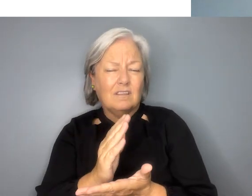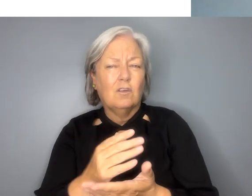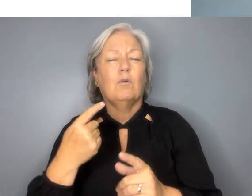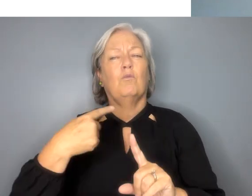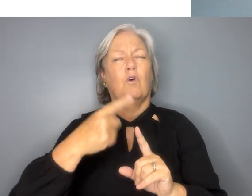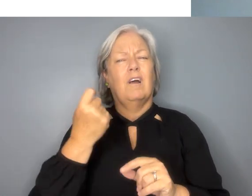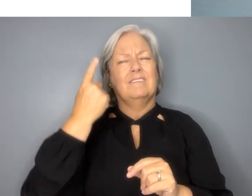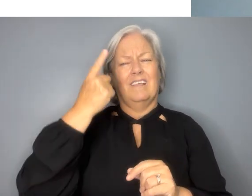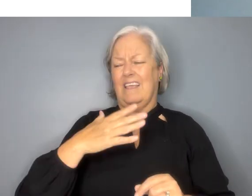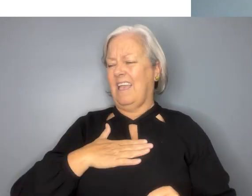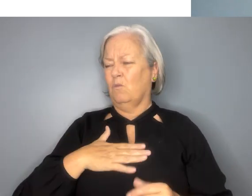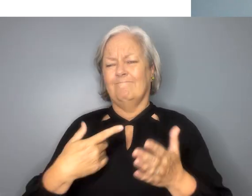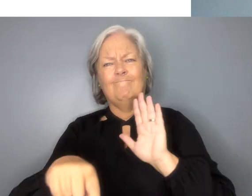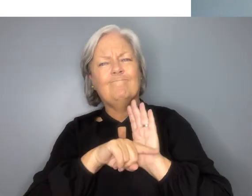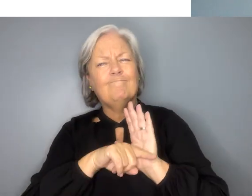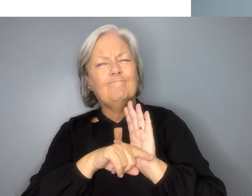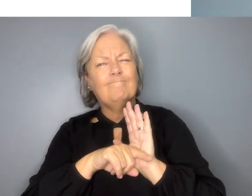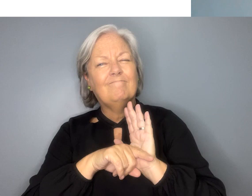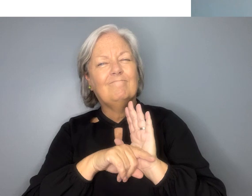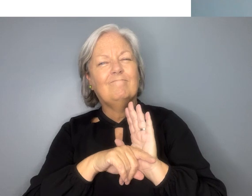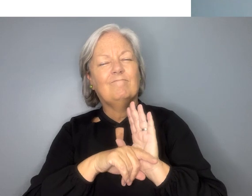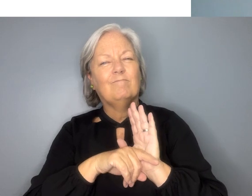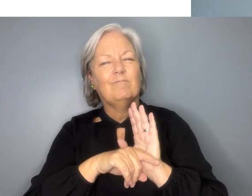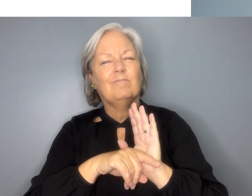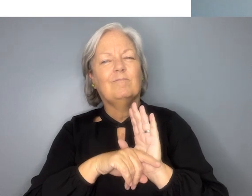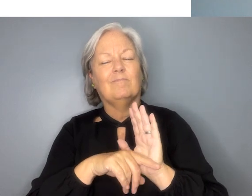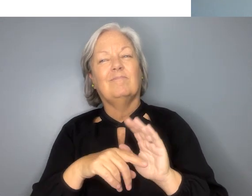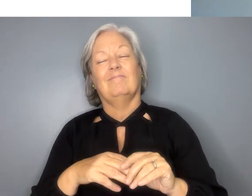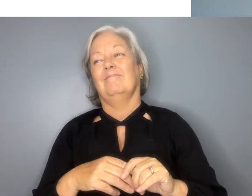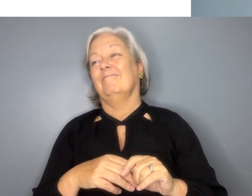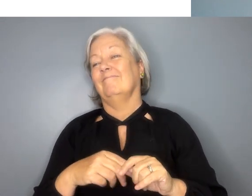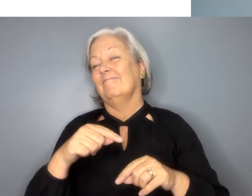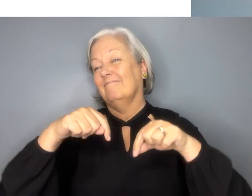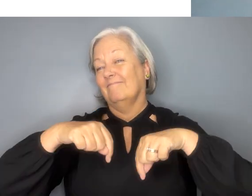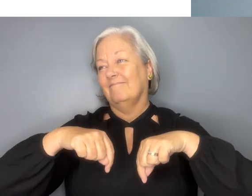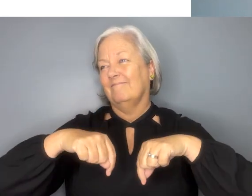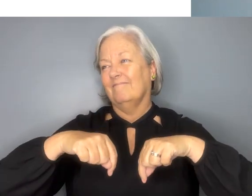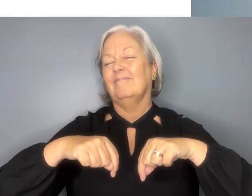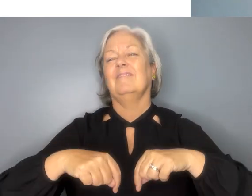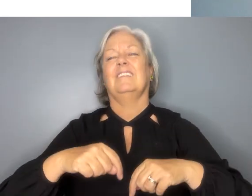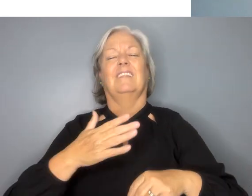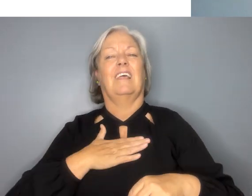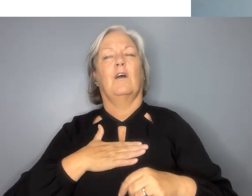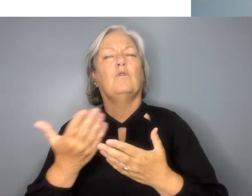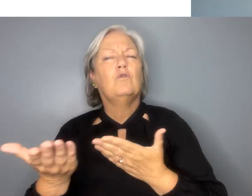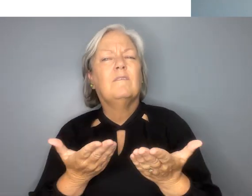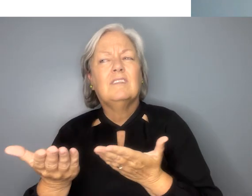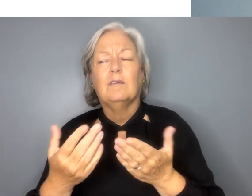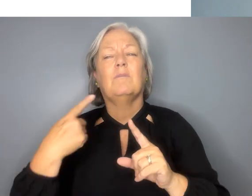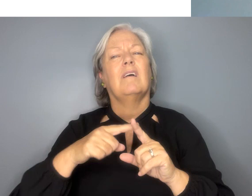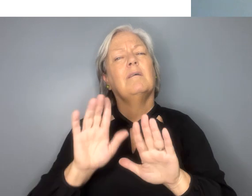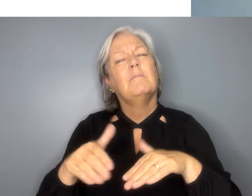in its understanding of the disadvantages that we face. And so I think that's been something, one of the biggest things has been in finding services,